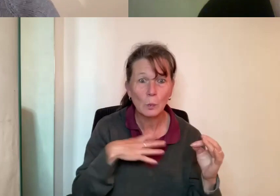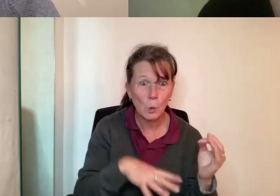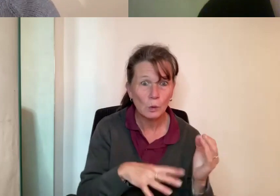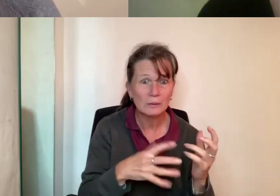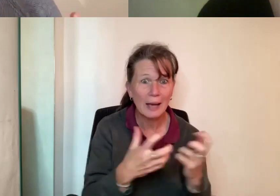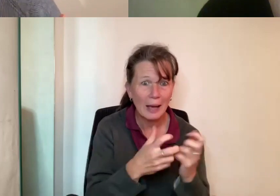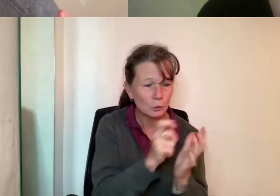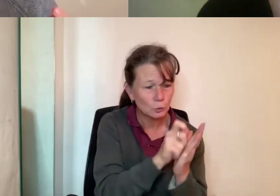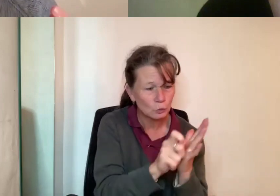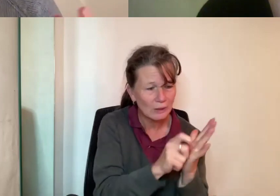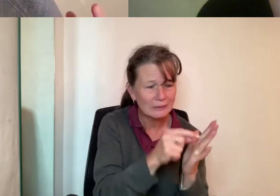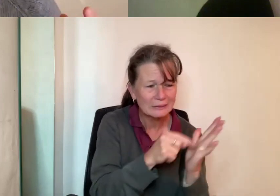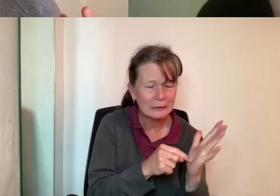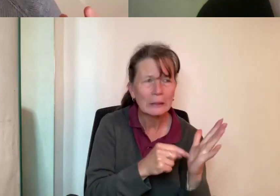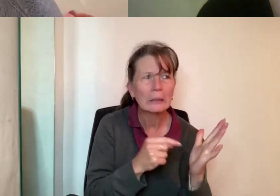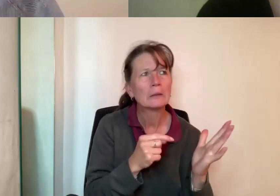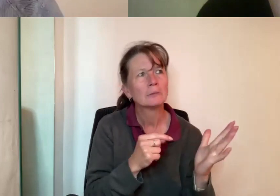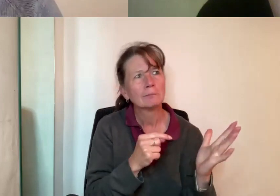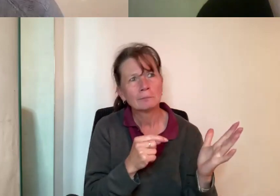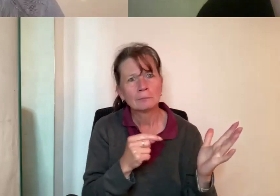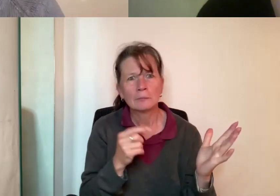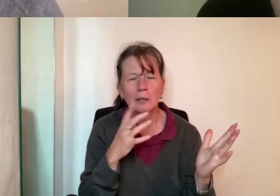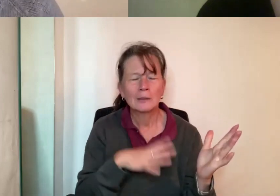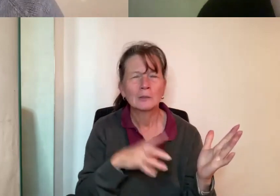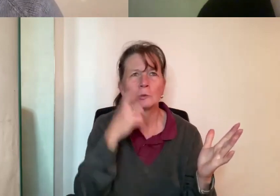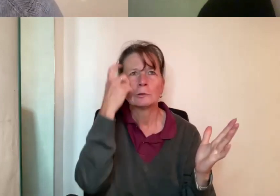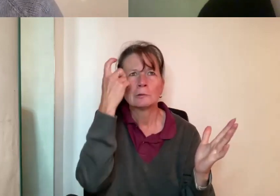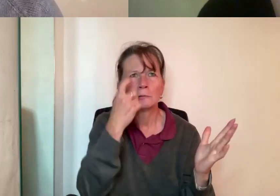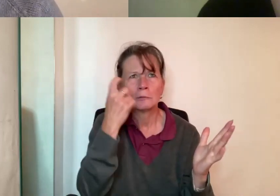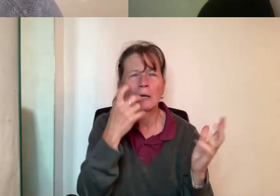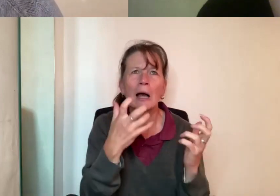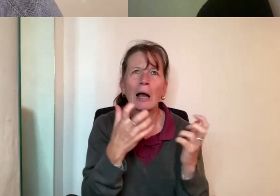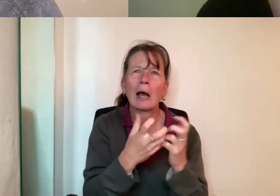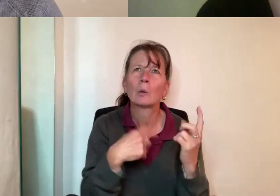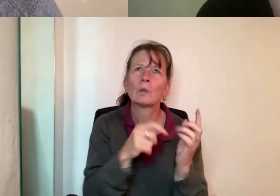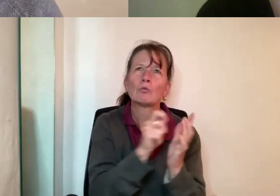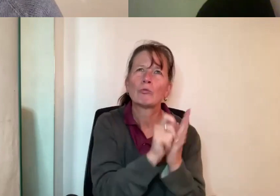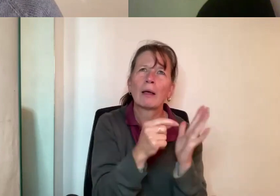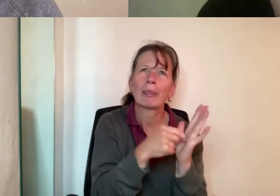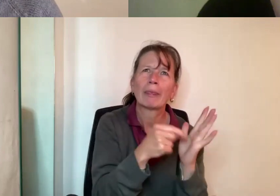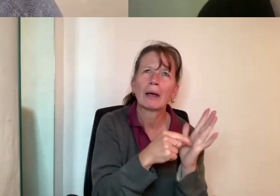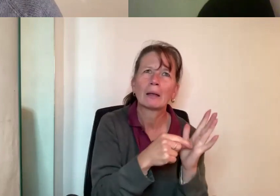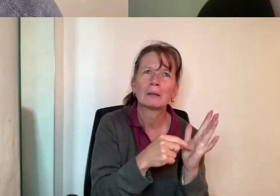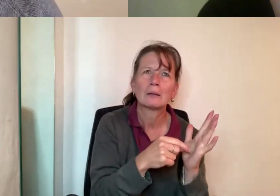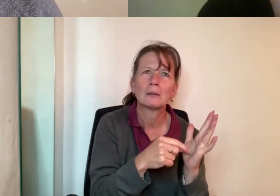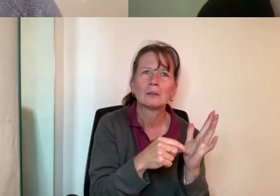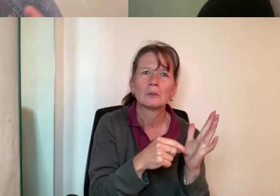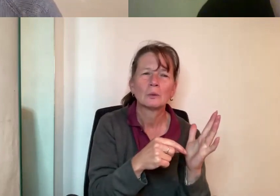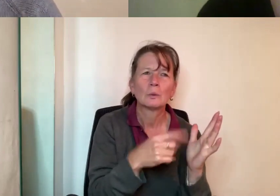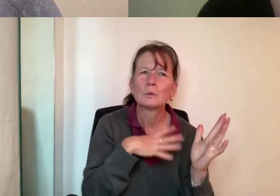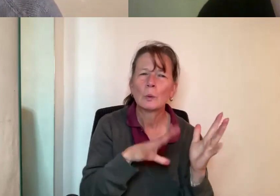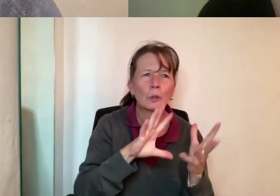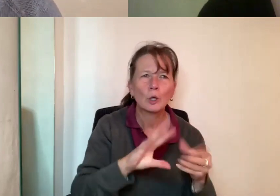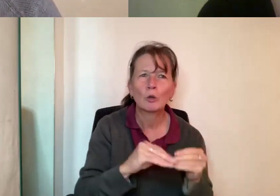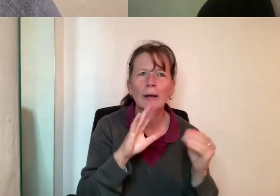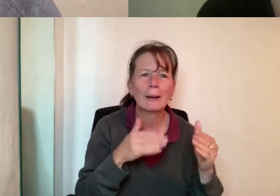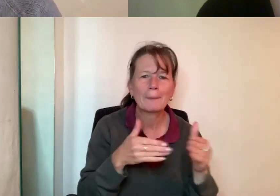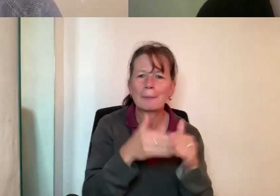learning about how to frame a call out in a way that avoids creating barriers.